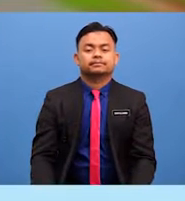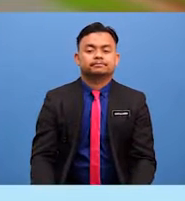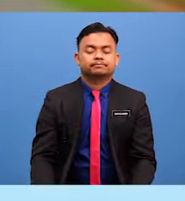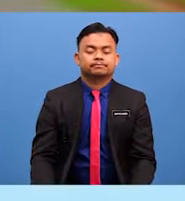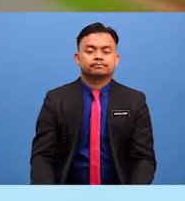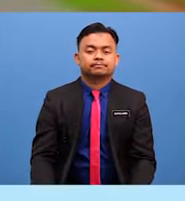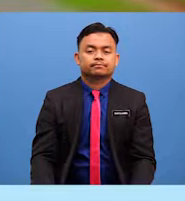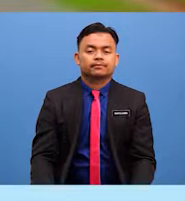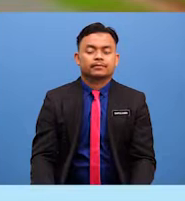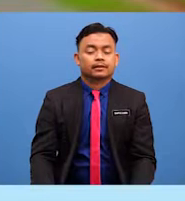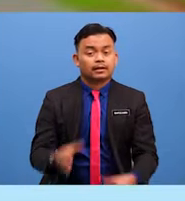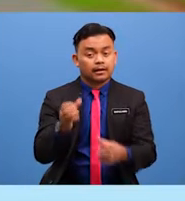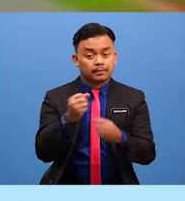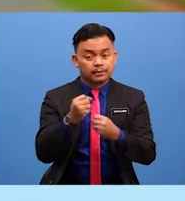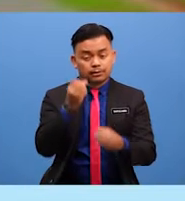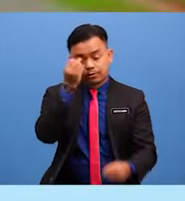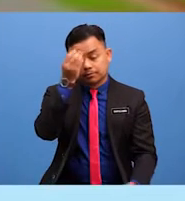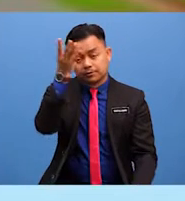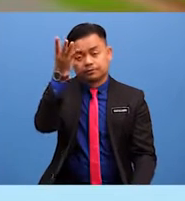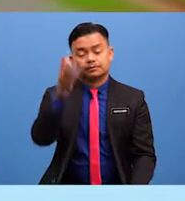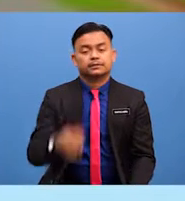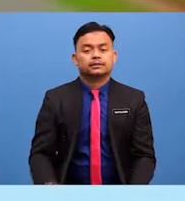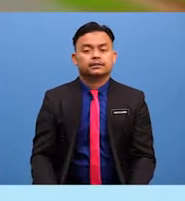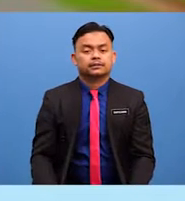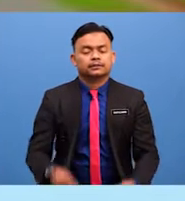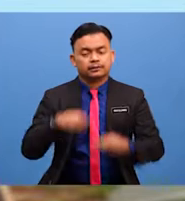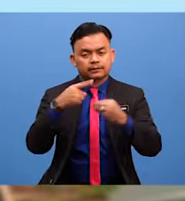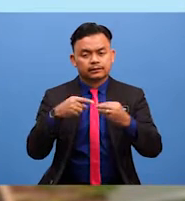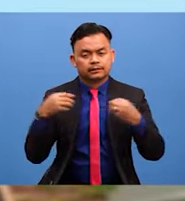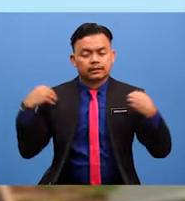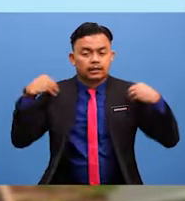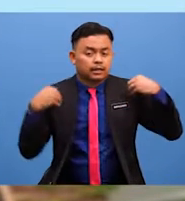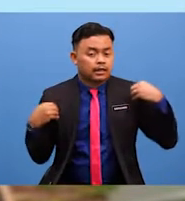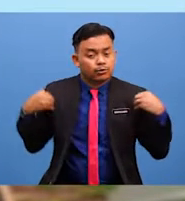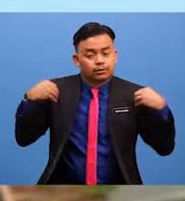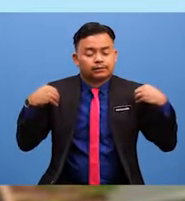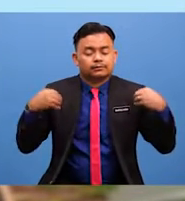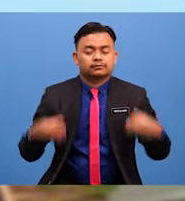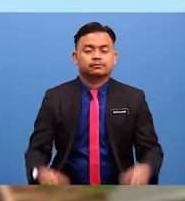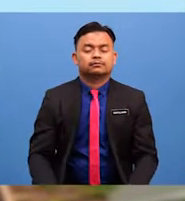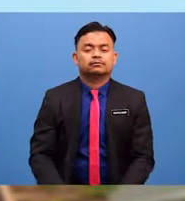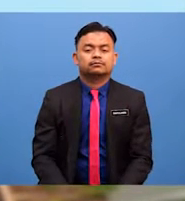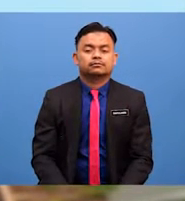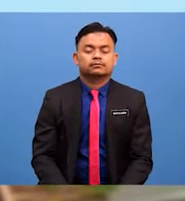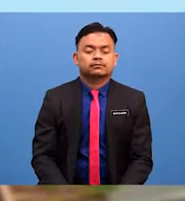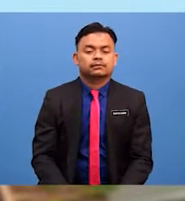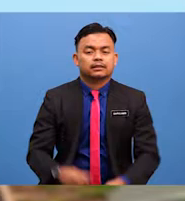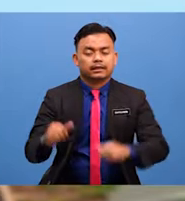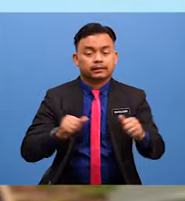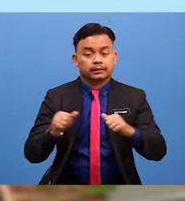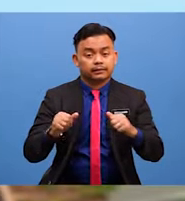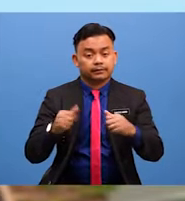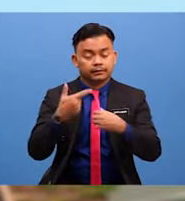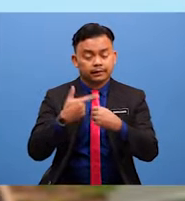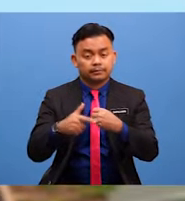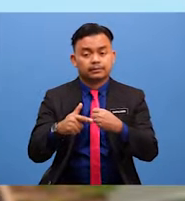up on some of the information concerning wildlife. The next activity will require you to use